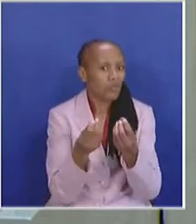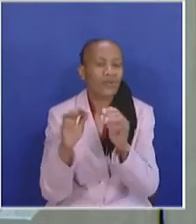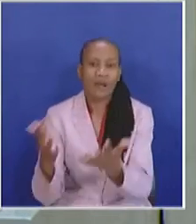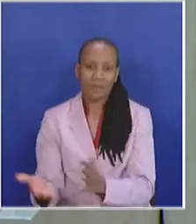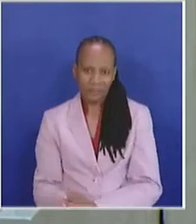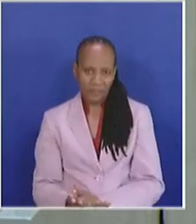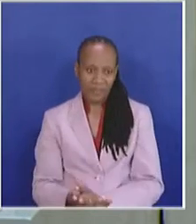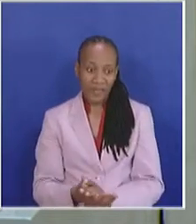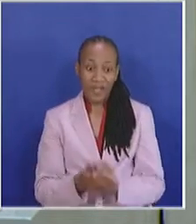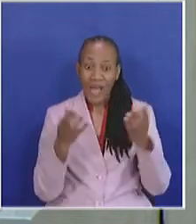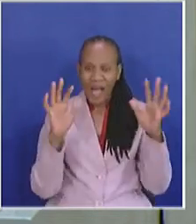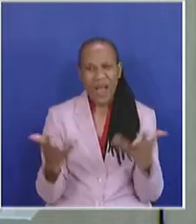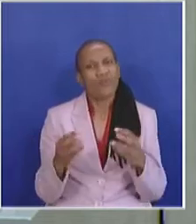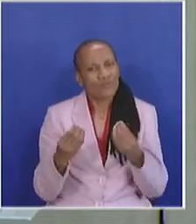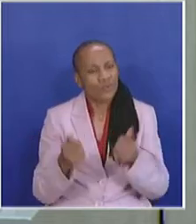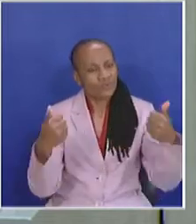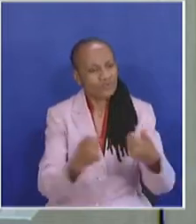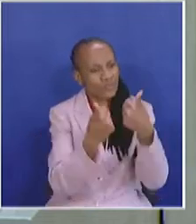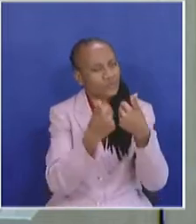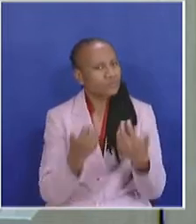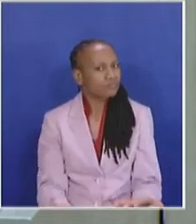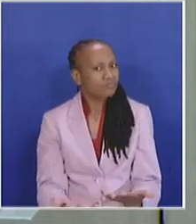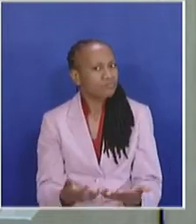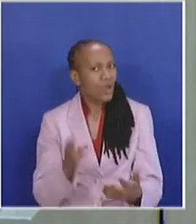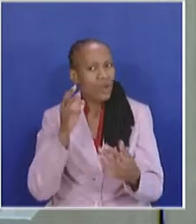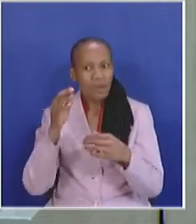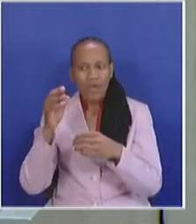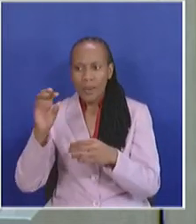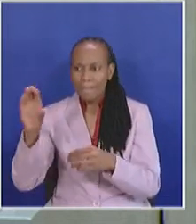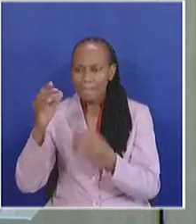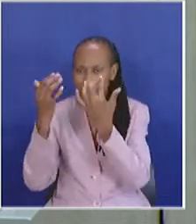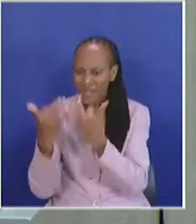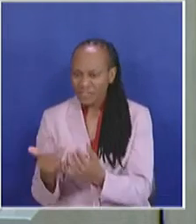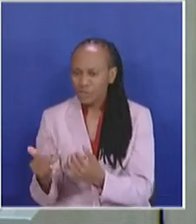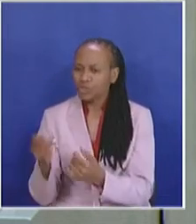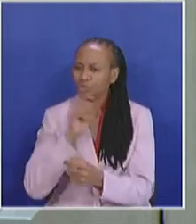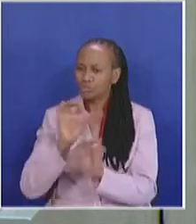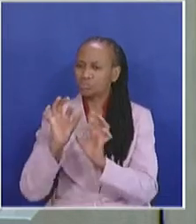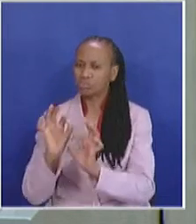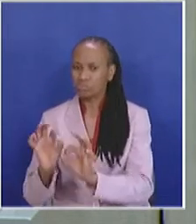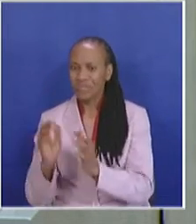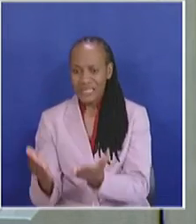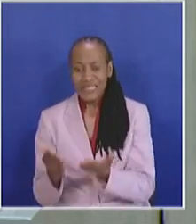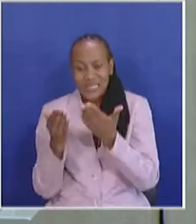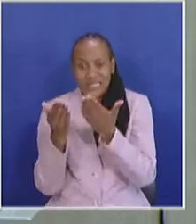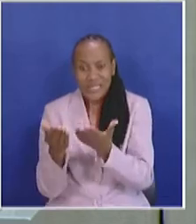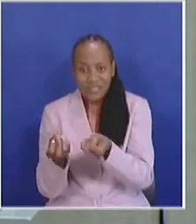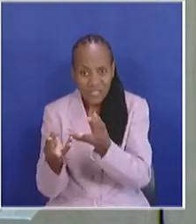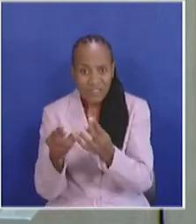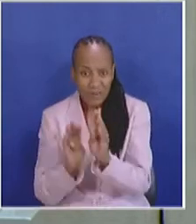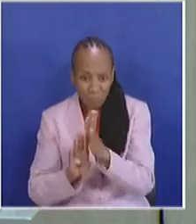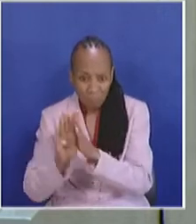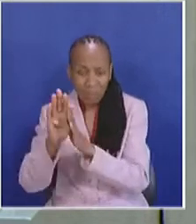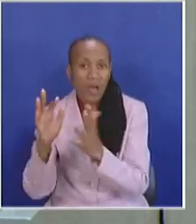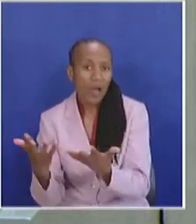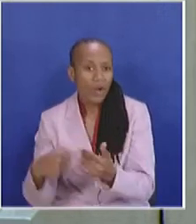these challenges also, and to increase infrastructure investment, to improve service delivery, we have developed and introduced